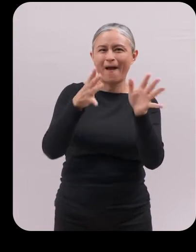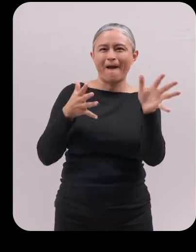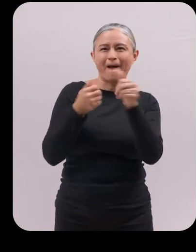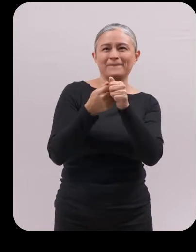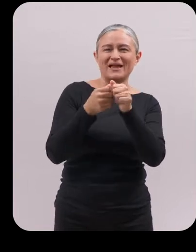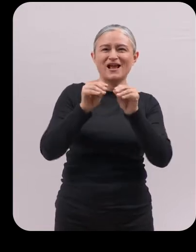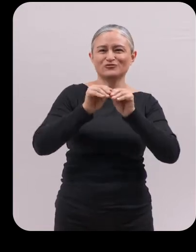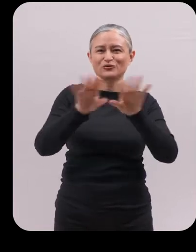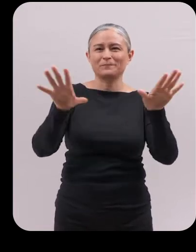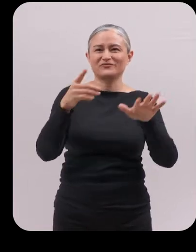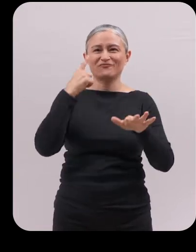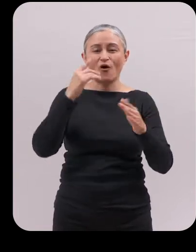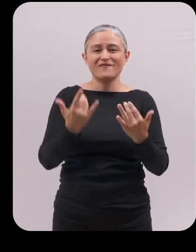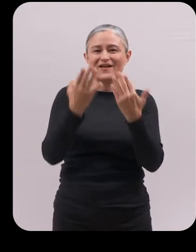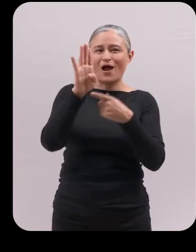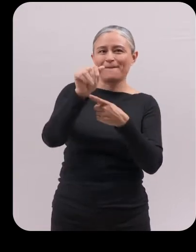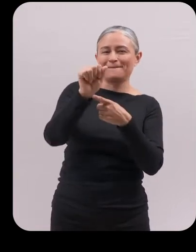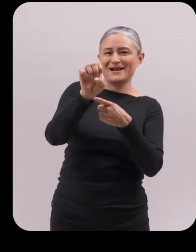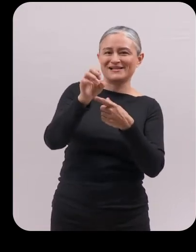Firebase.